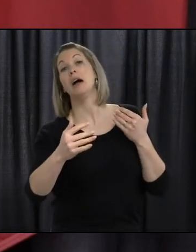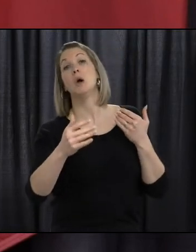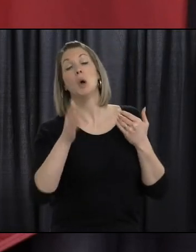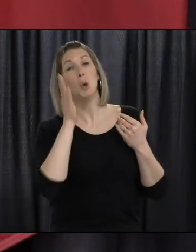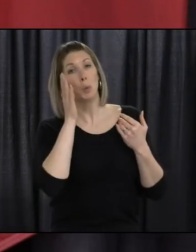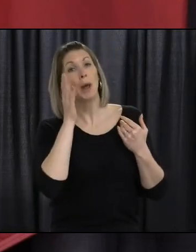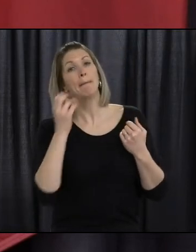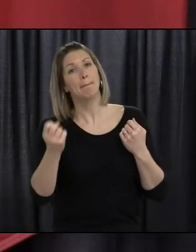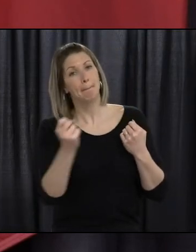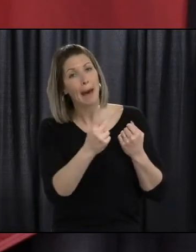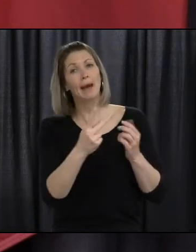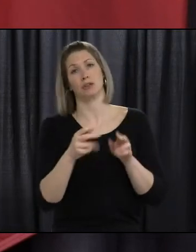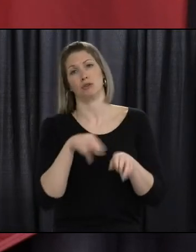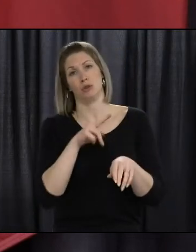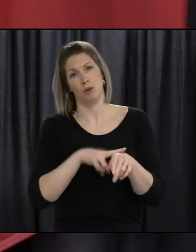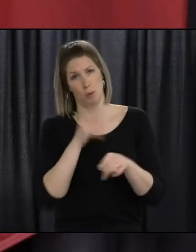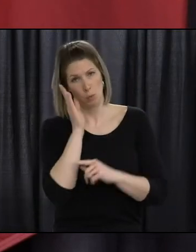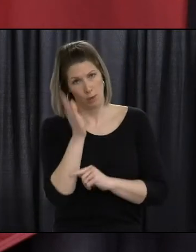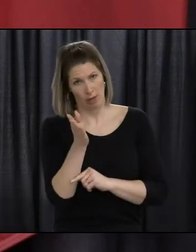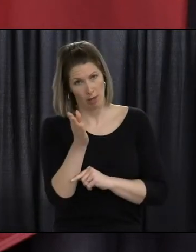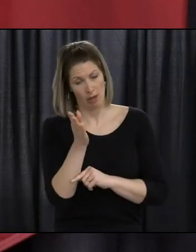confident we'll have no problem adjusting.